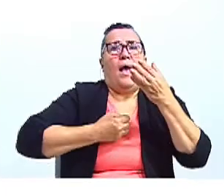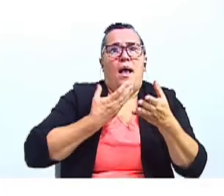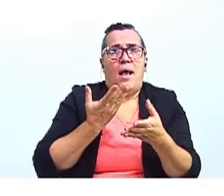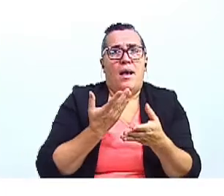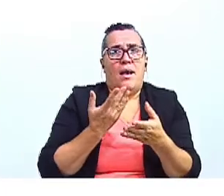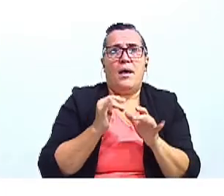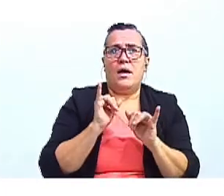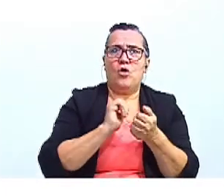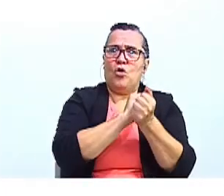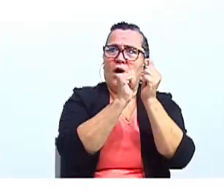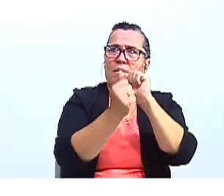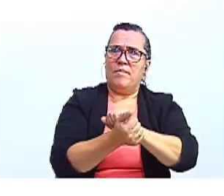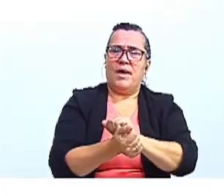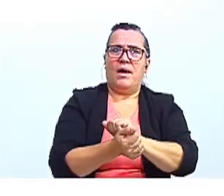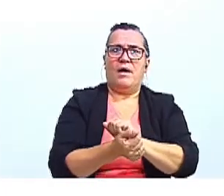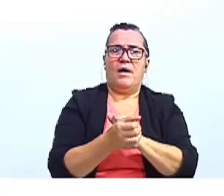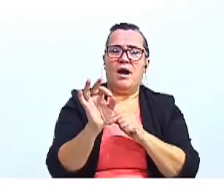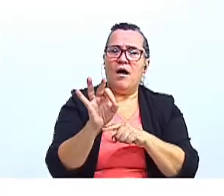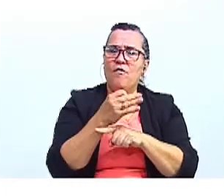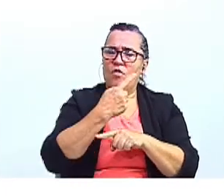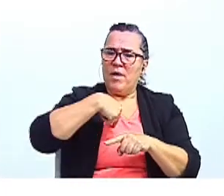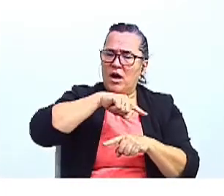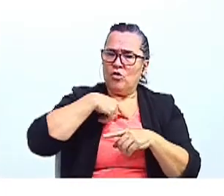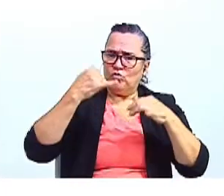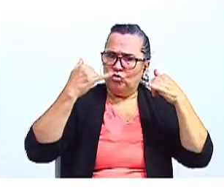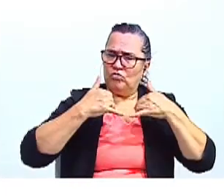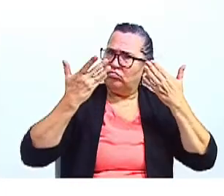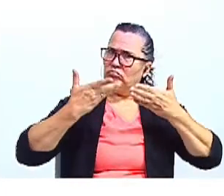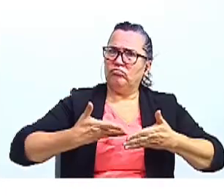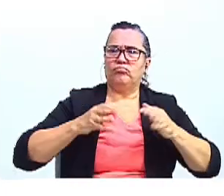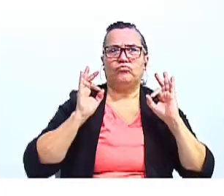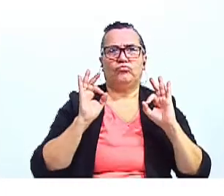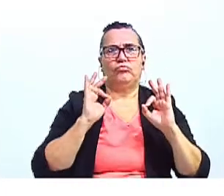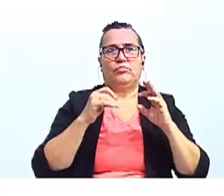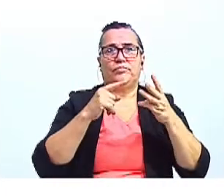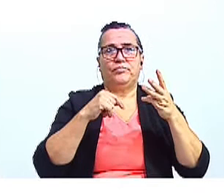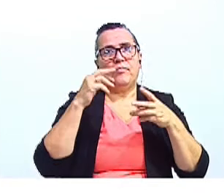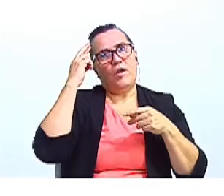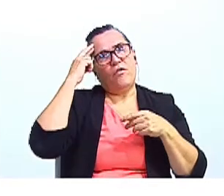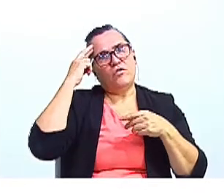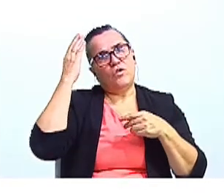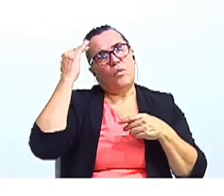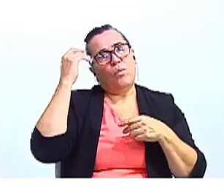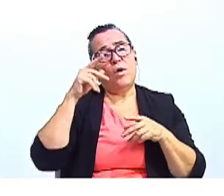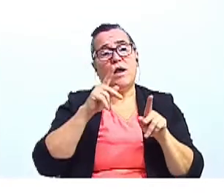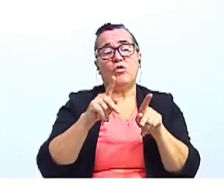and not changing the way we are. Reasons why